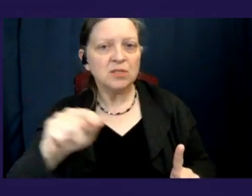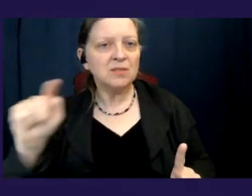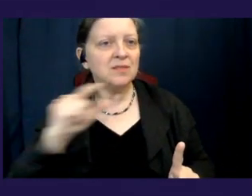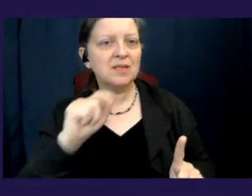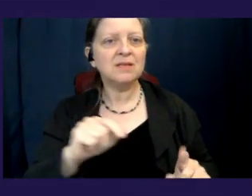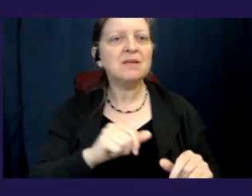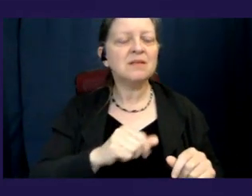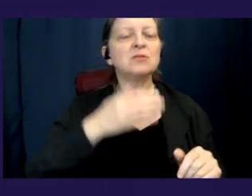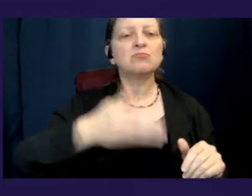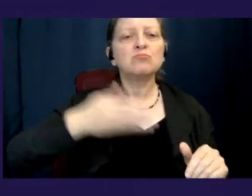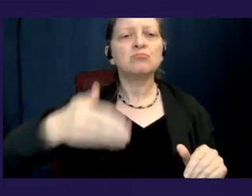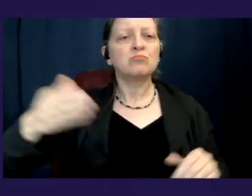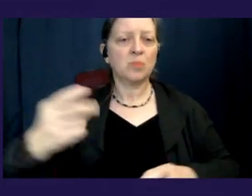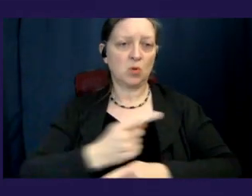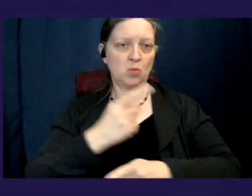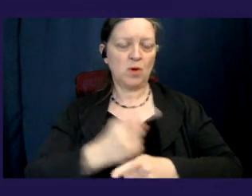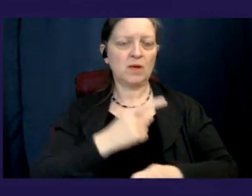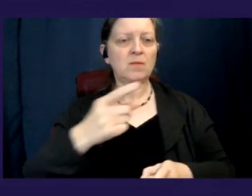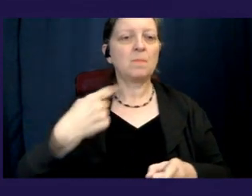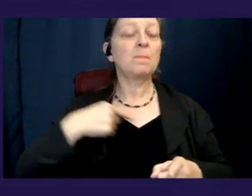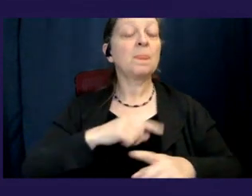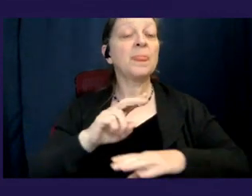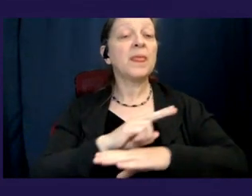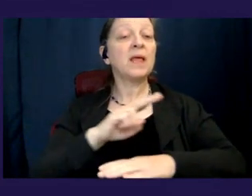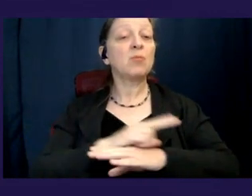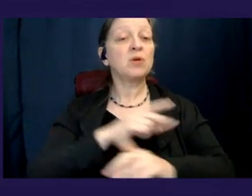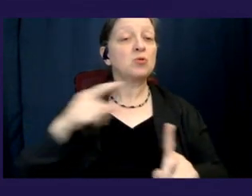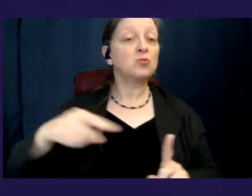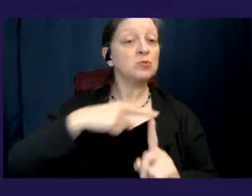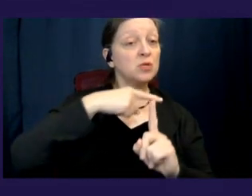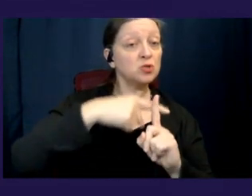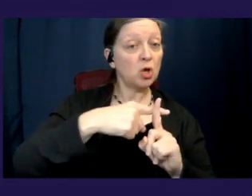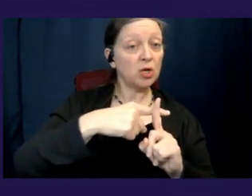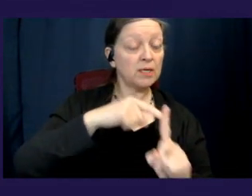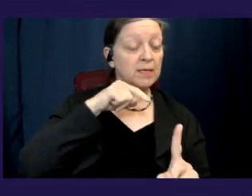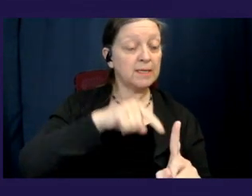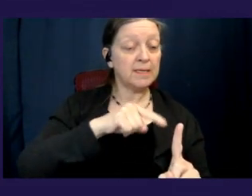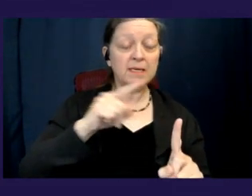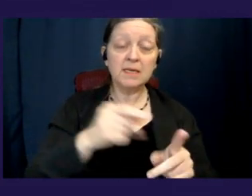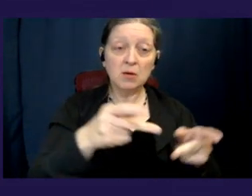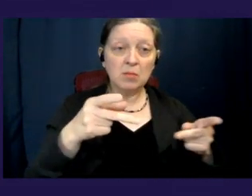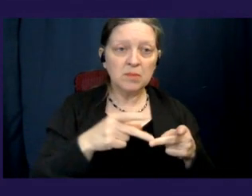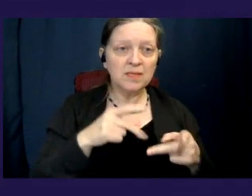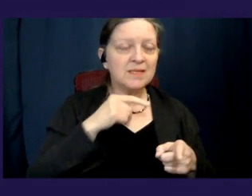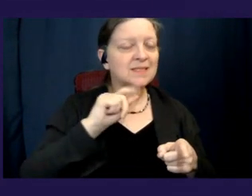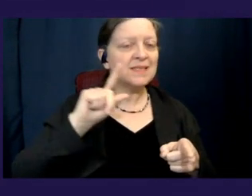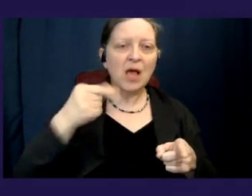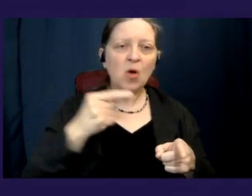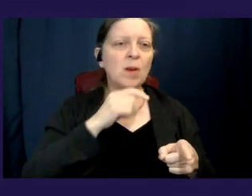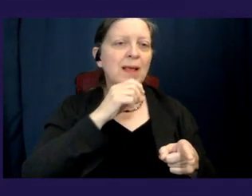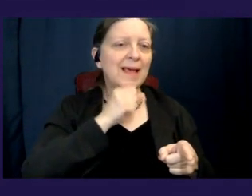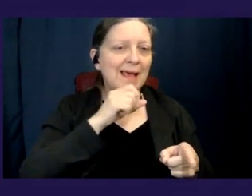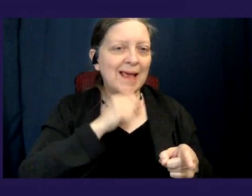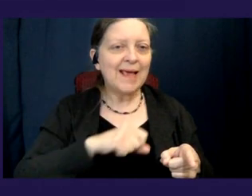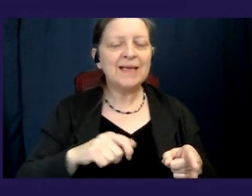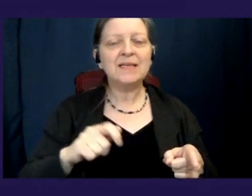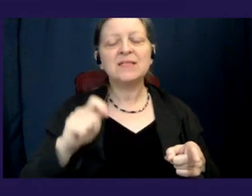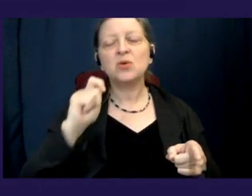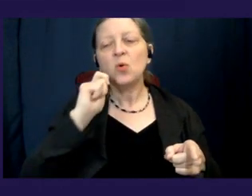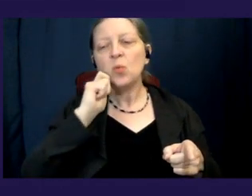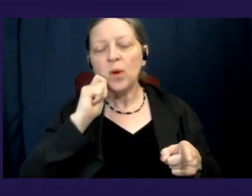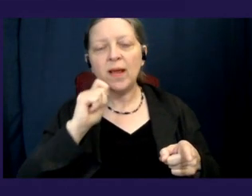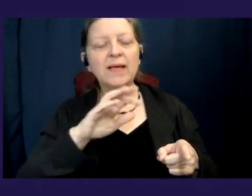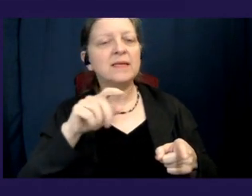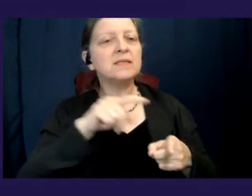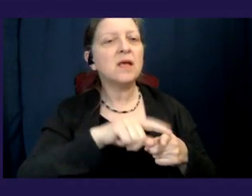like race and ethnicity and age, but also zip codes, neighborhoods, what channels we were using, particularly